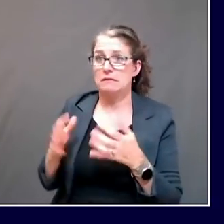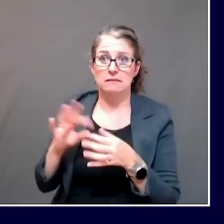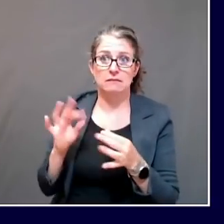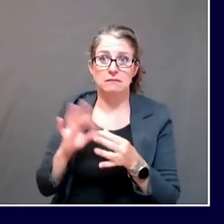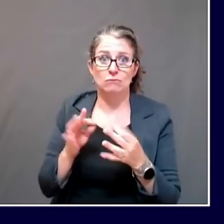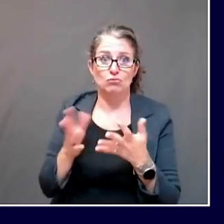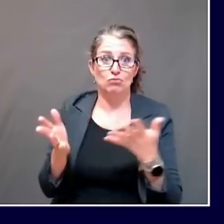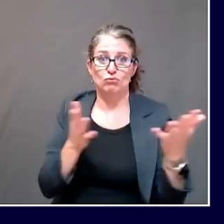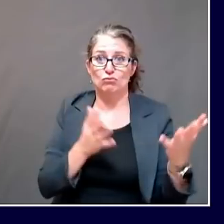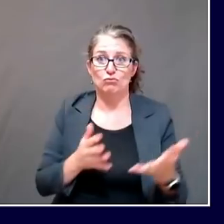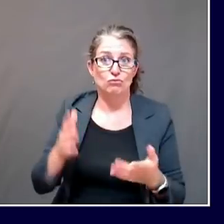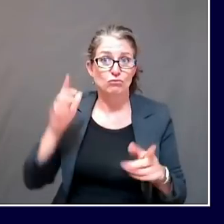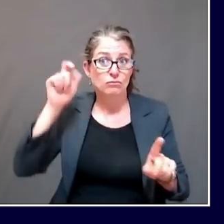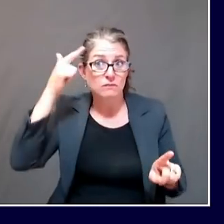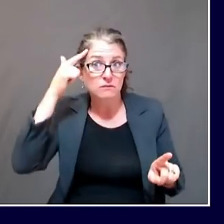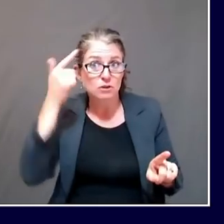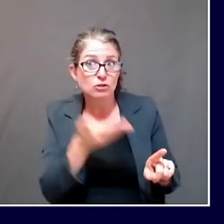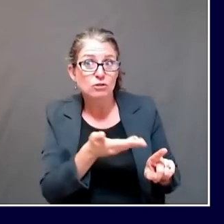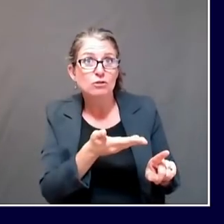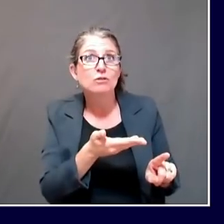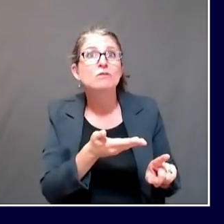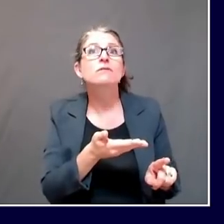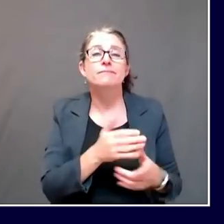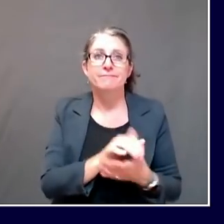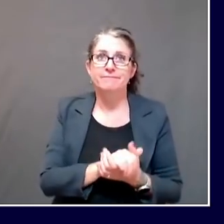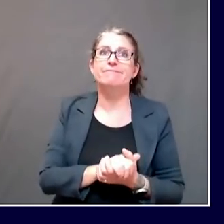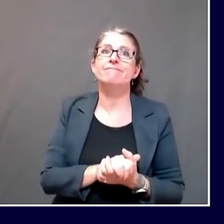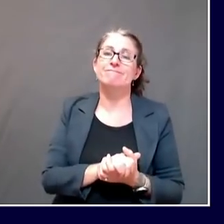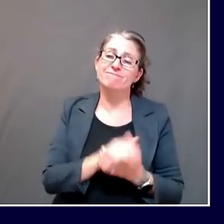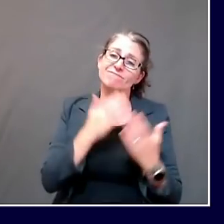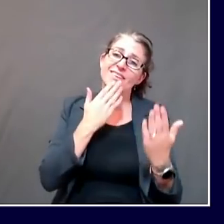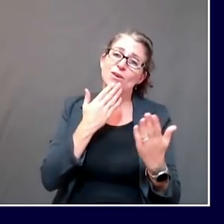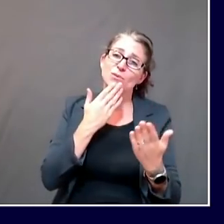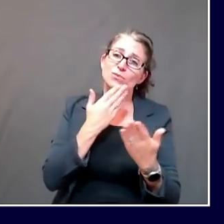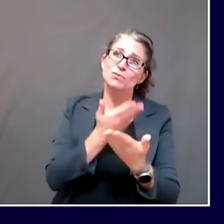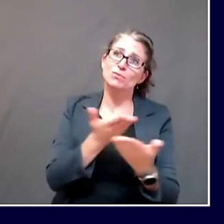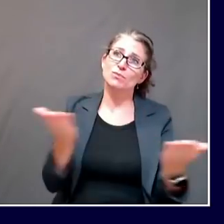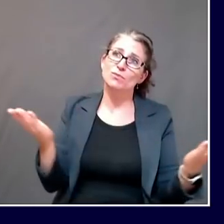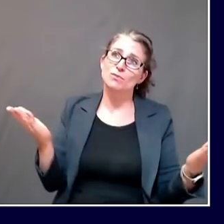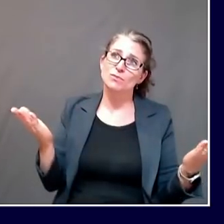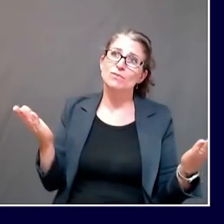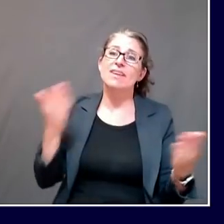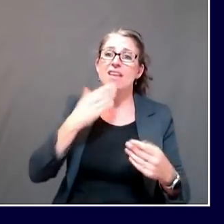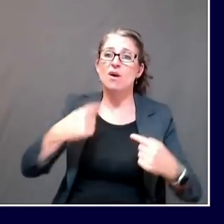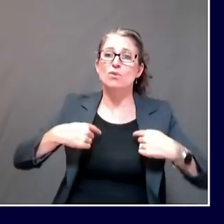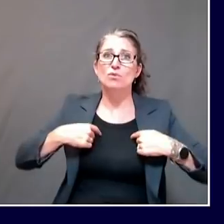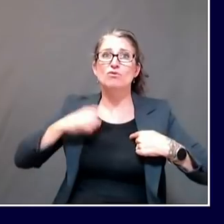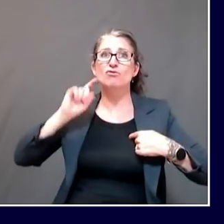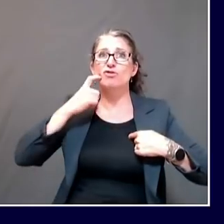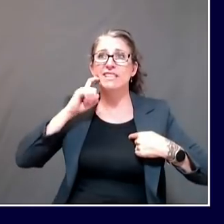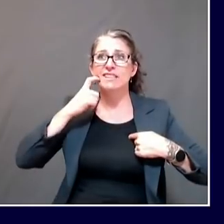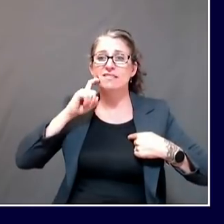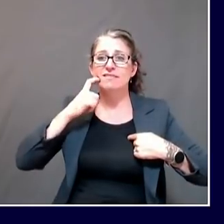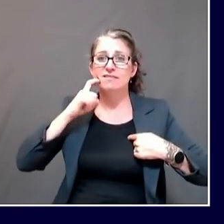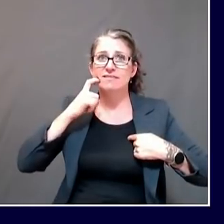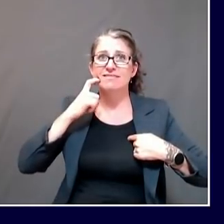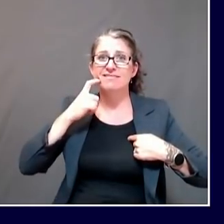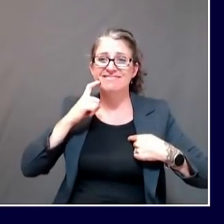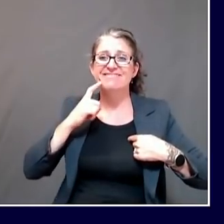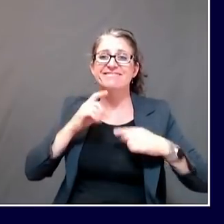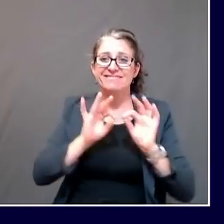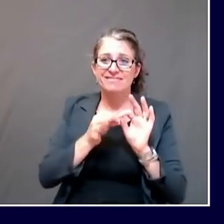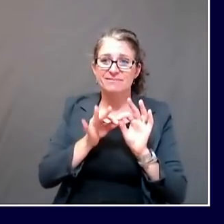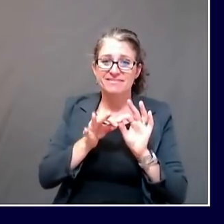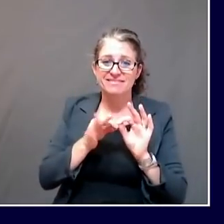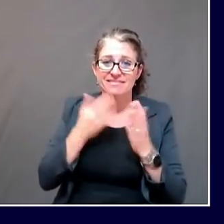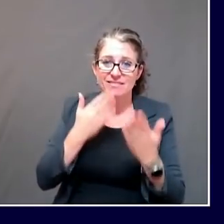and thank you, Dr. Thibodeau, for your excellent service as always. I just want to encourage people to, again,